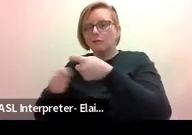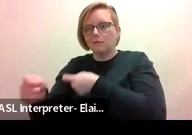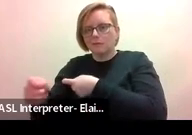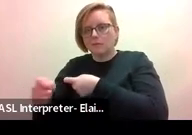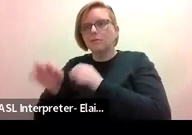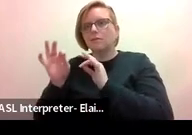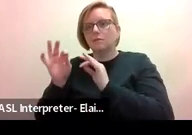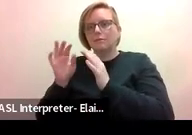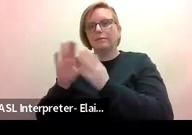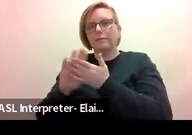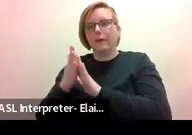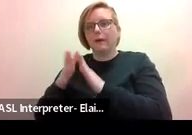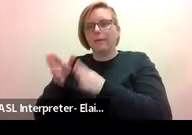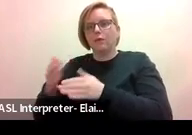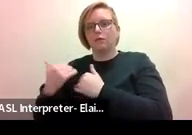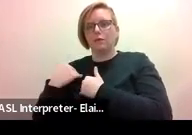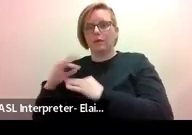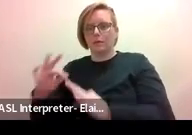responsible.